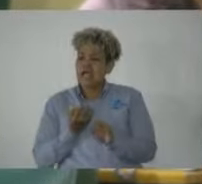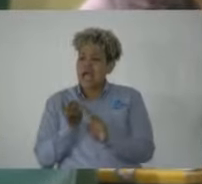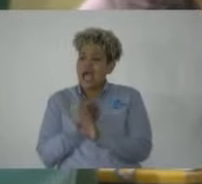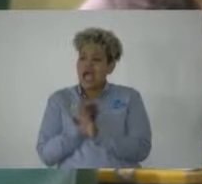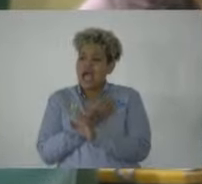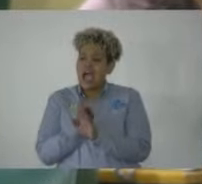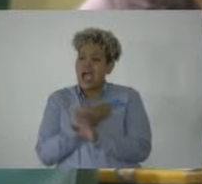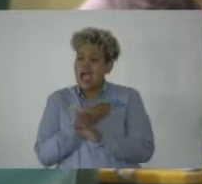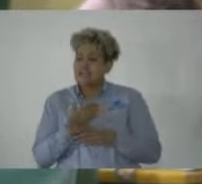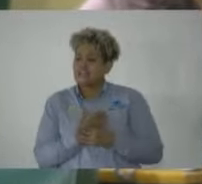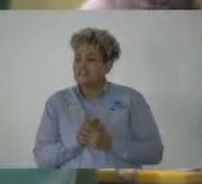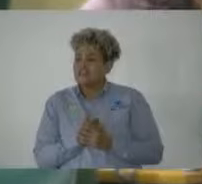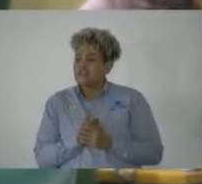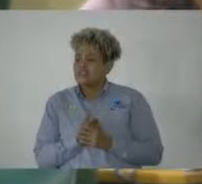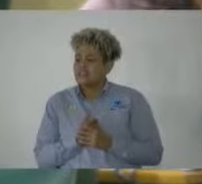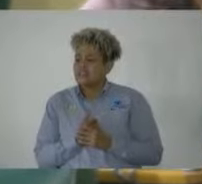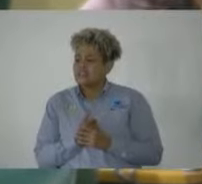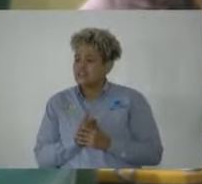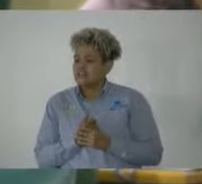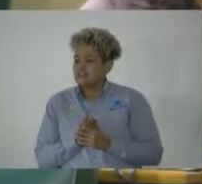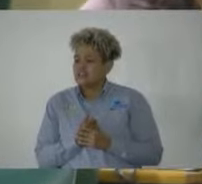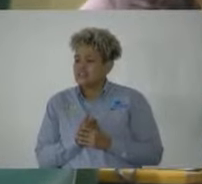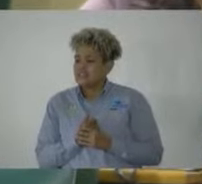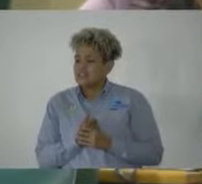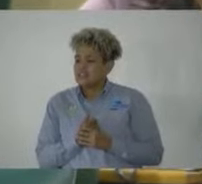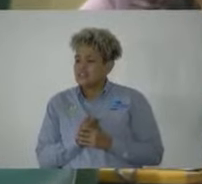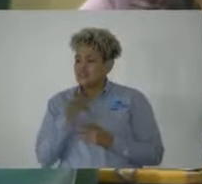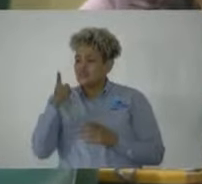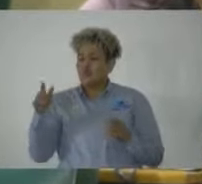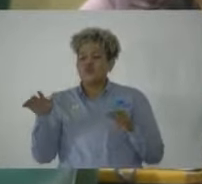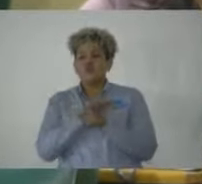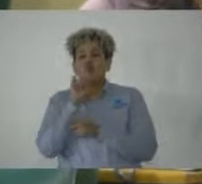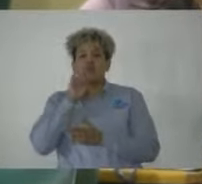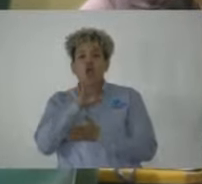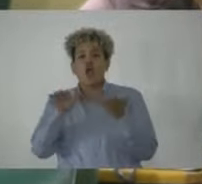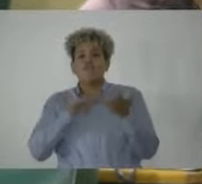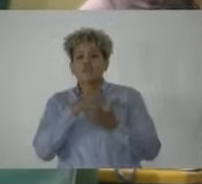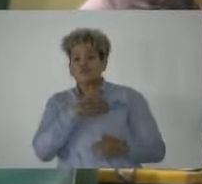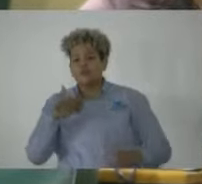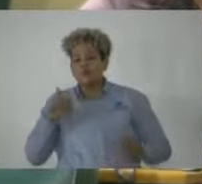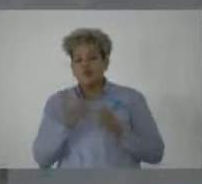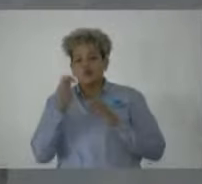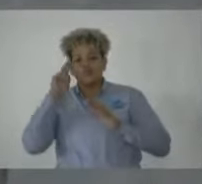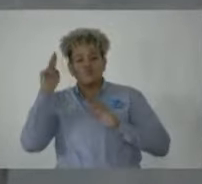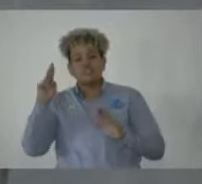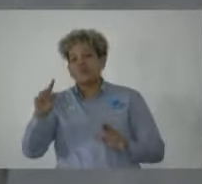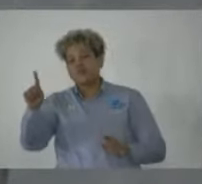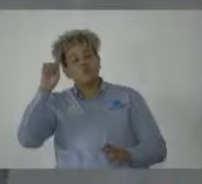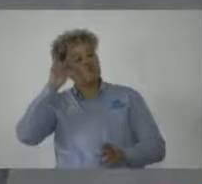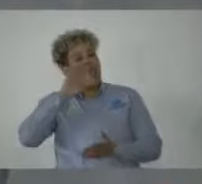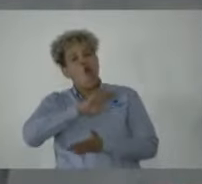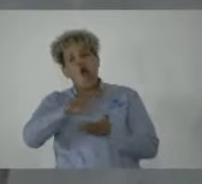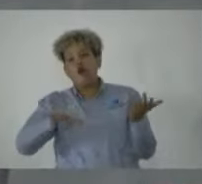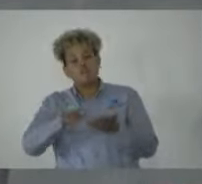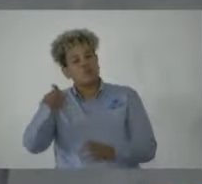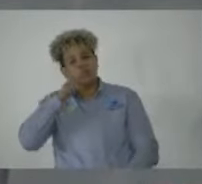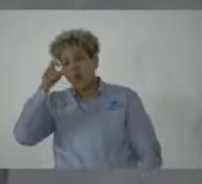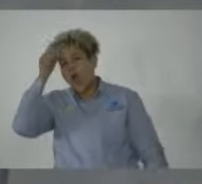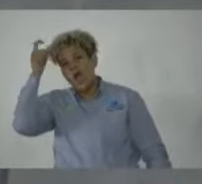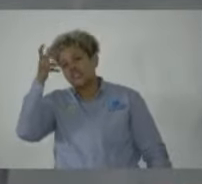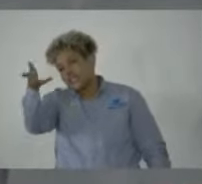Okay? No, you are totally confused, member, with the greatest of respect. Totally confused.